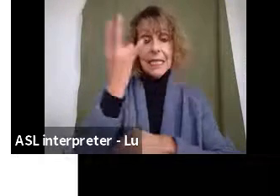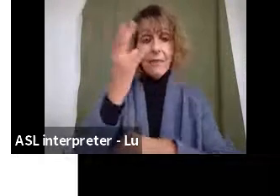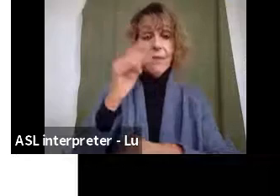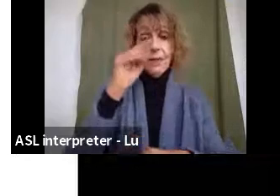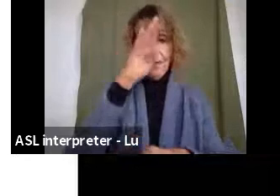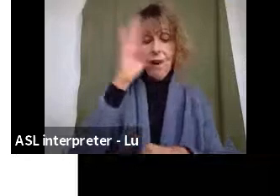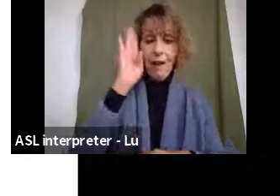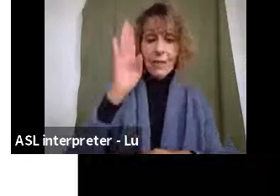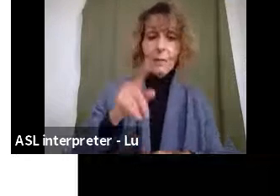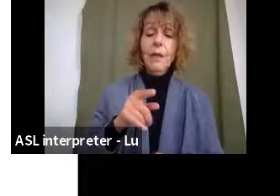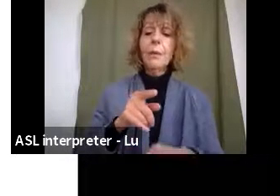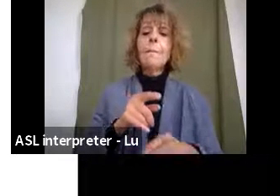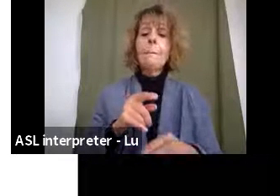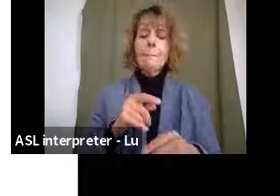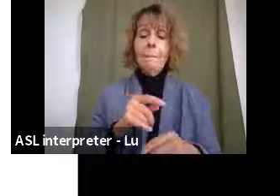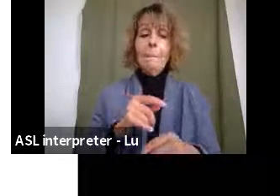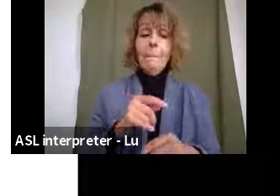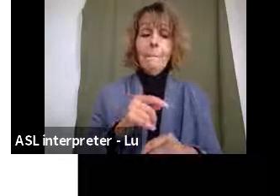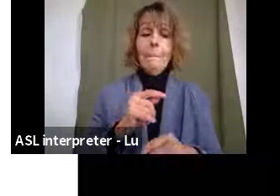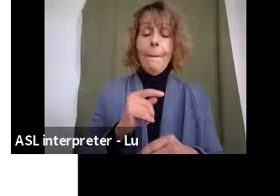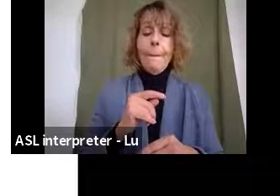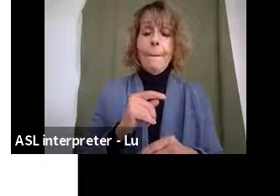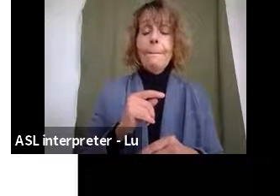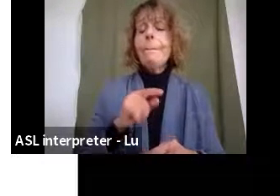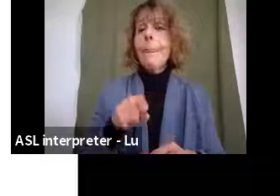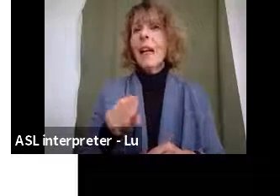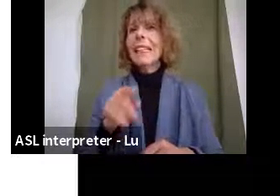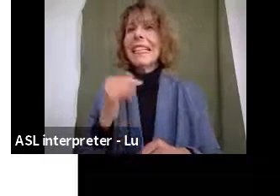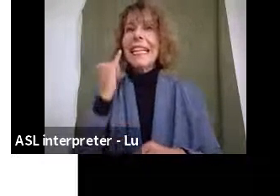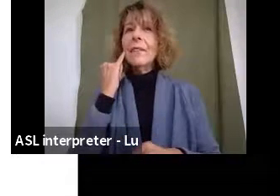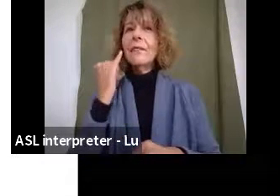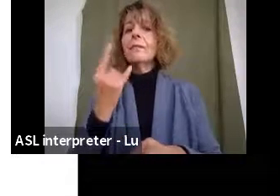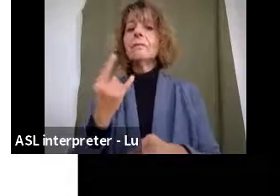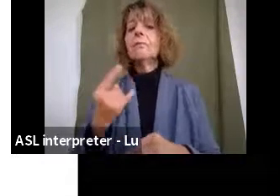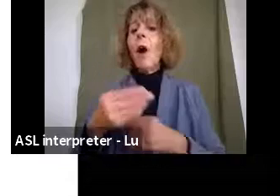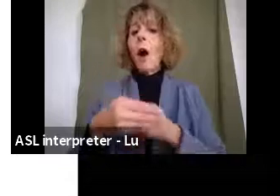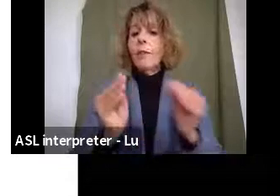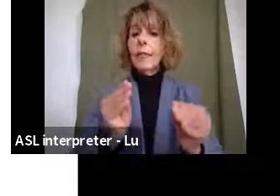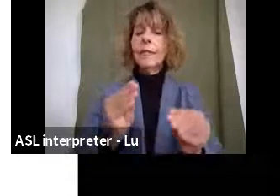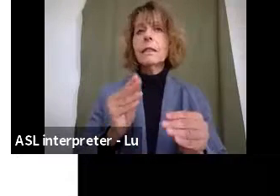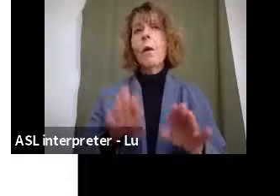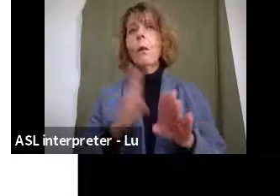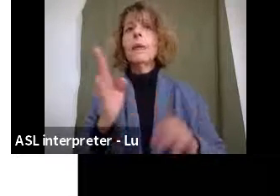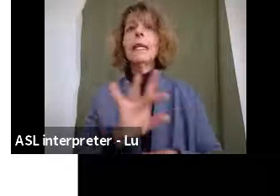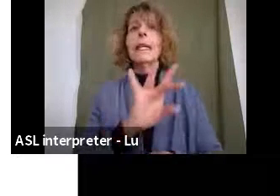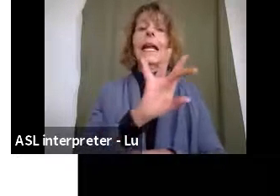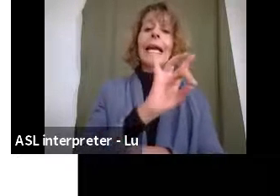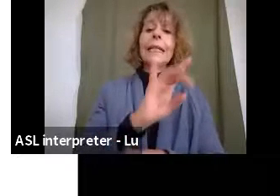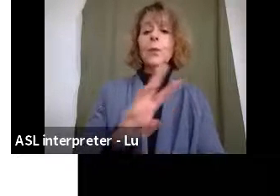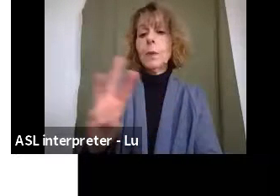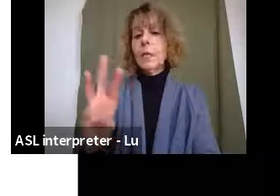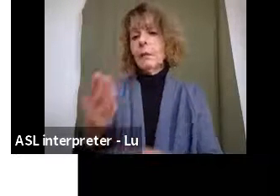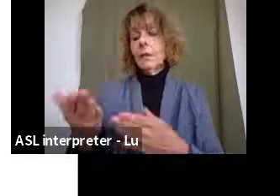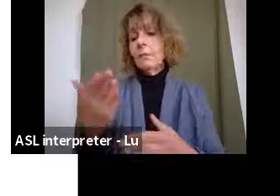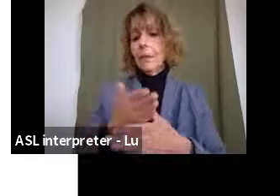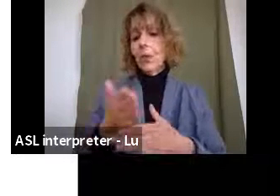again, you might want to have 2 people sort of depending on the shift. The ADA coordinator is the person who's supposed